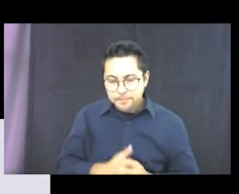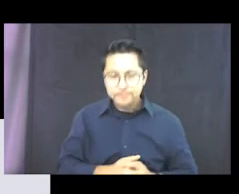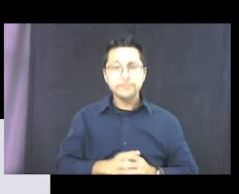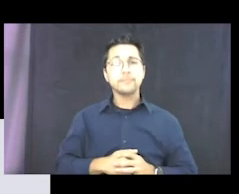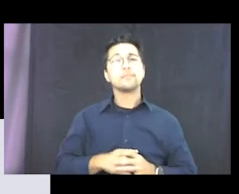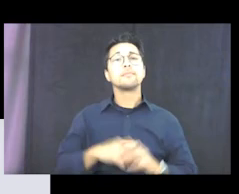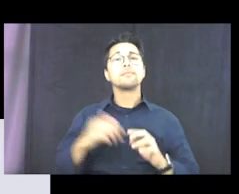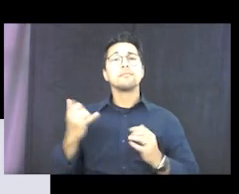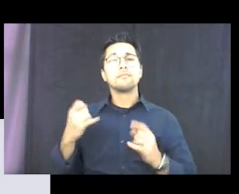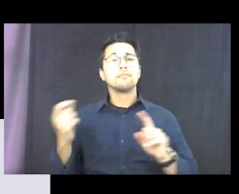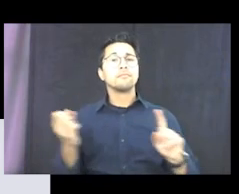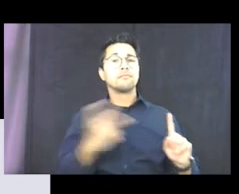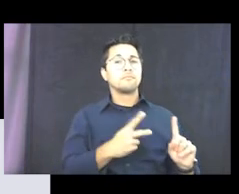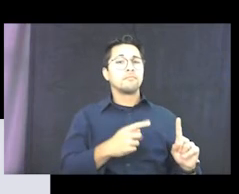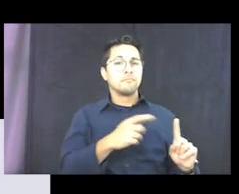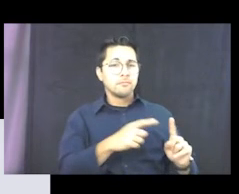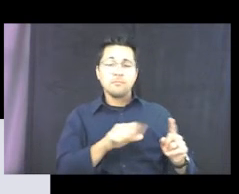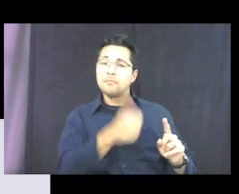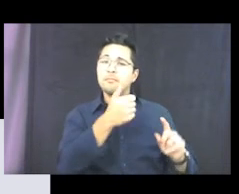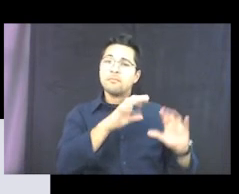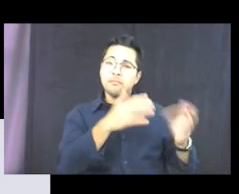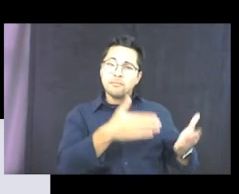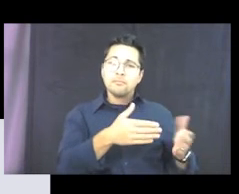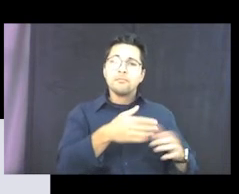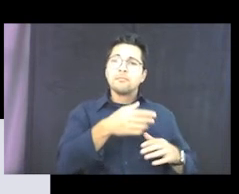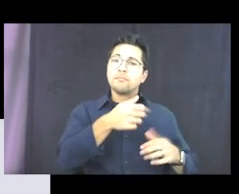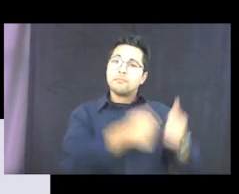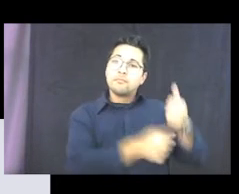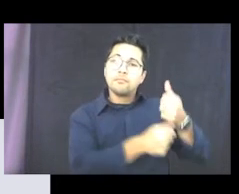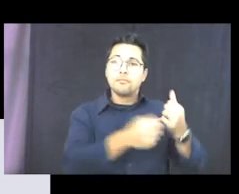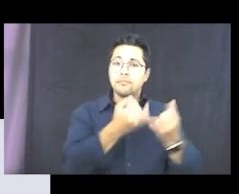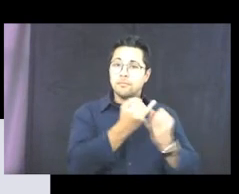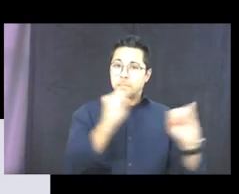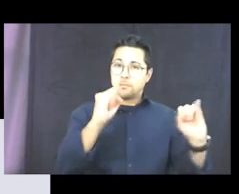So back to our other grouping under independent living.